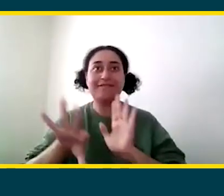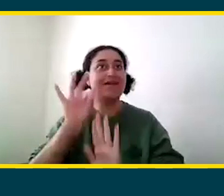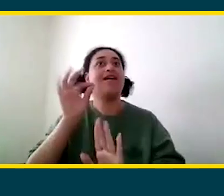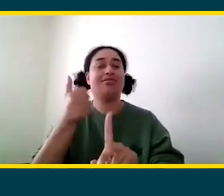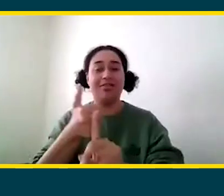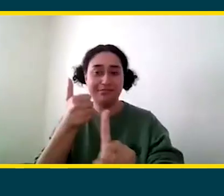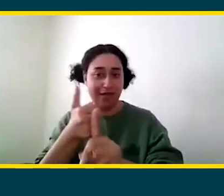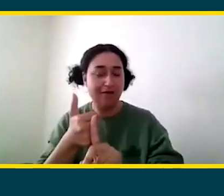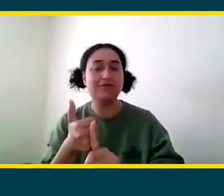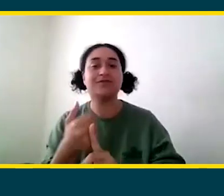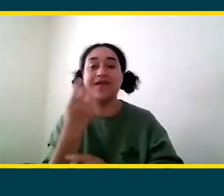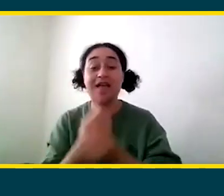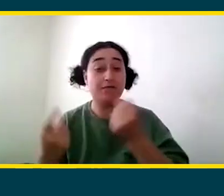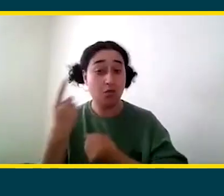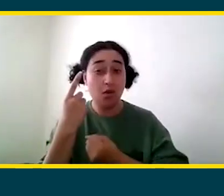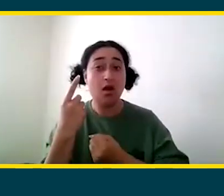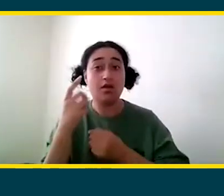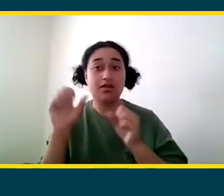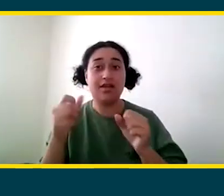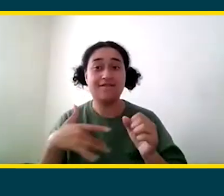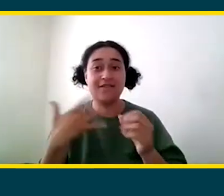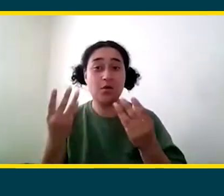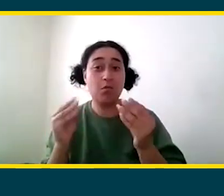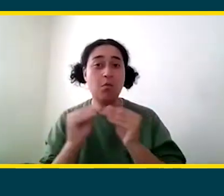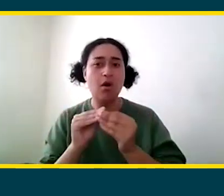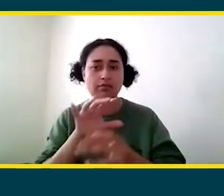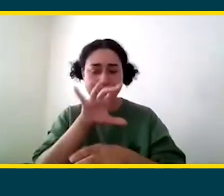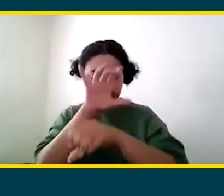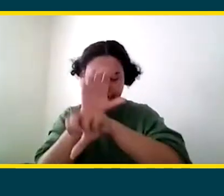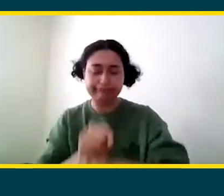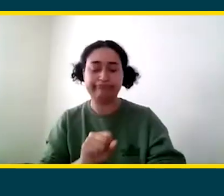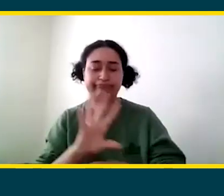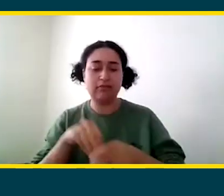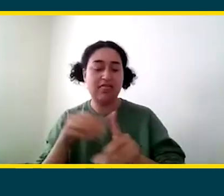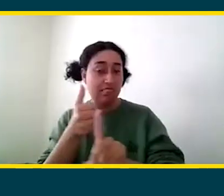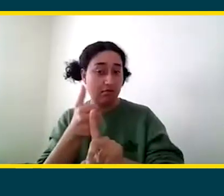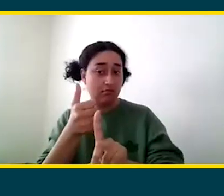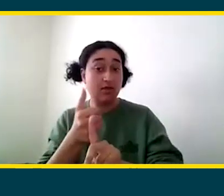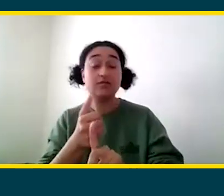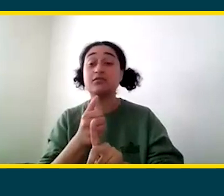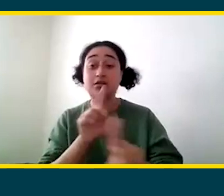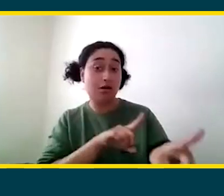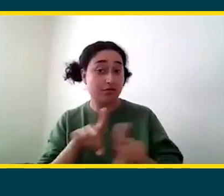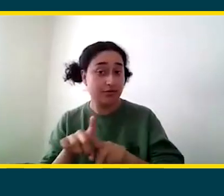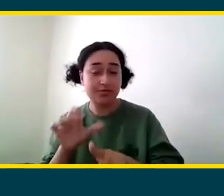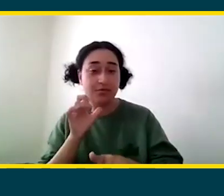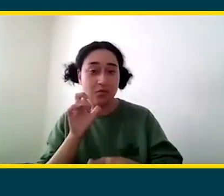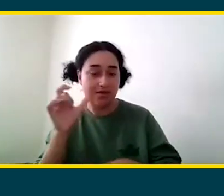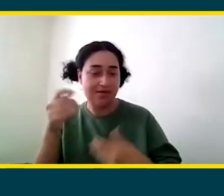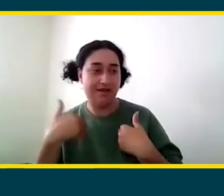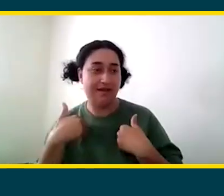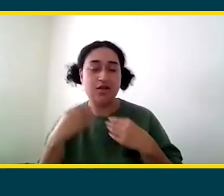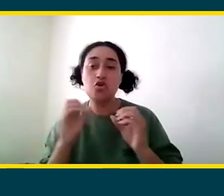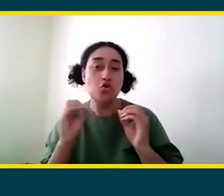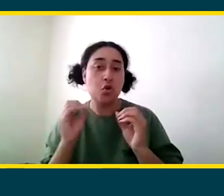for everybody to be able to feel more assured in themselves. And then also then we wouldn't have, no one would